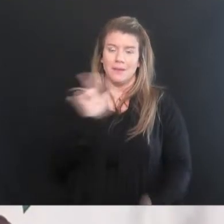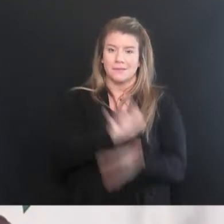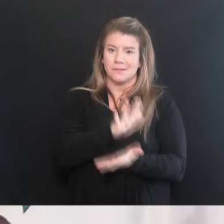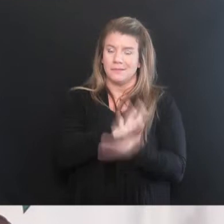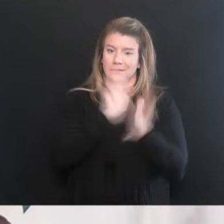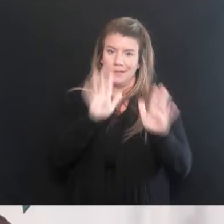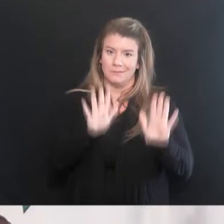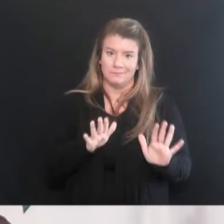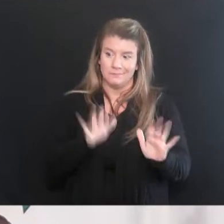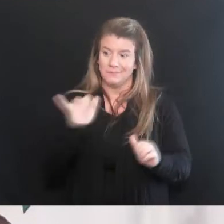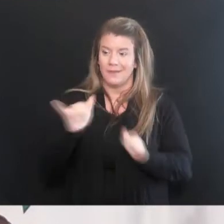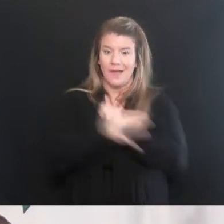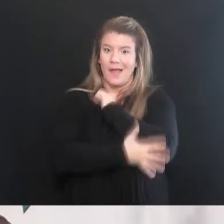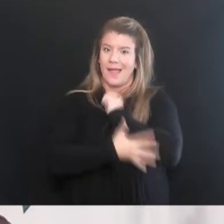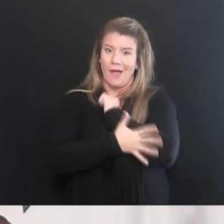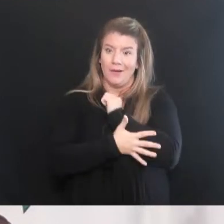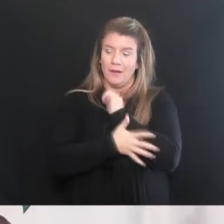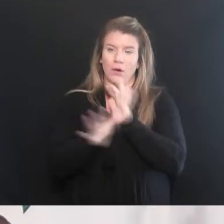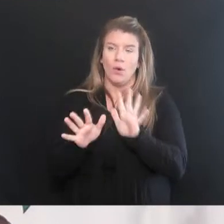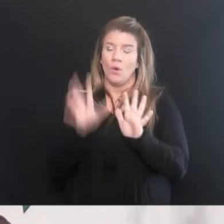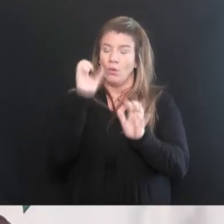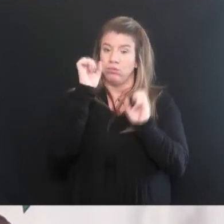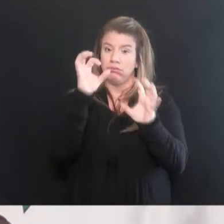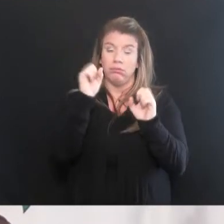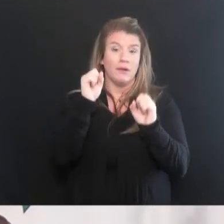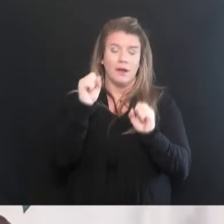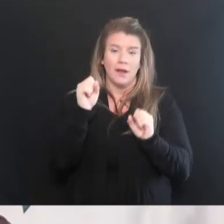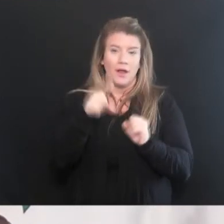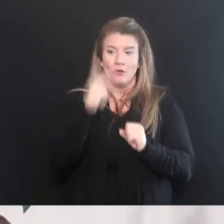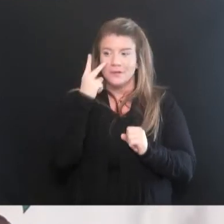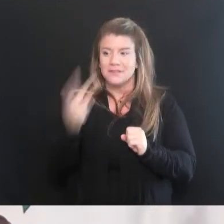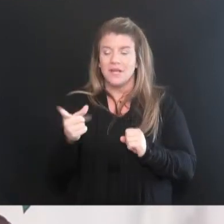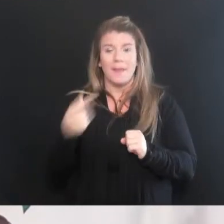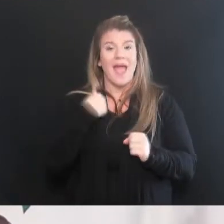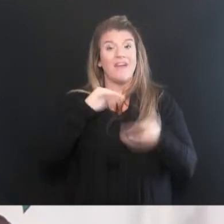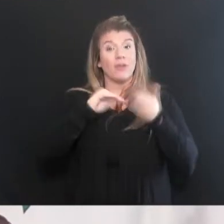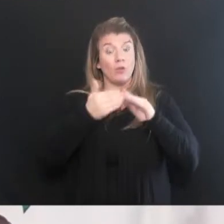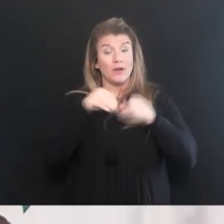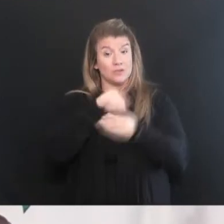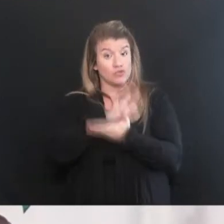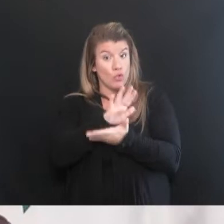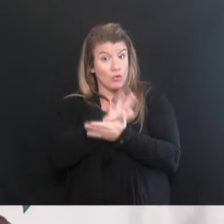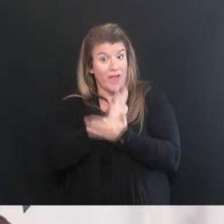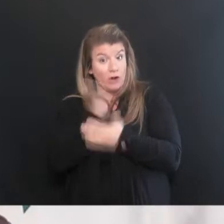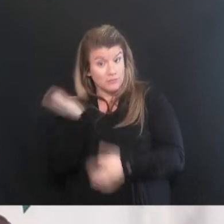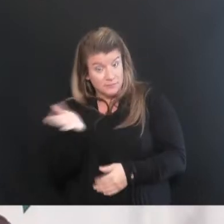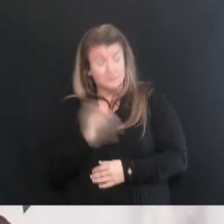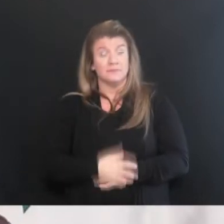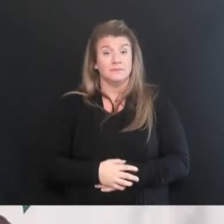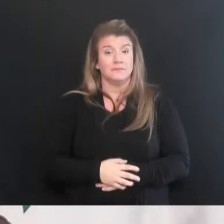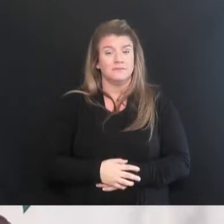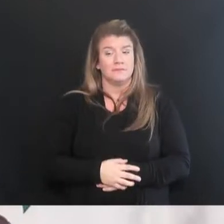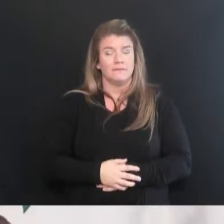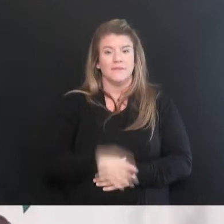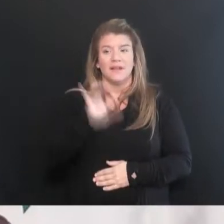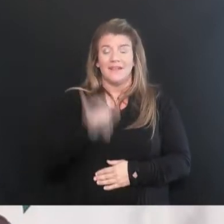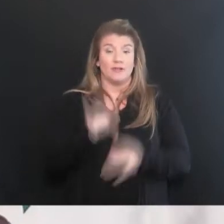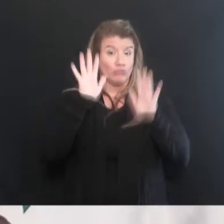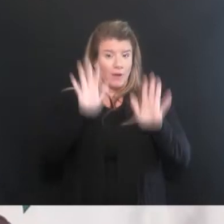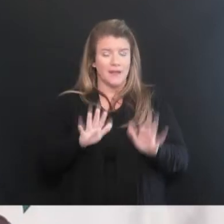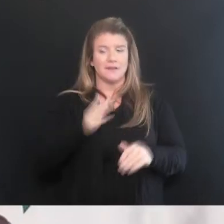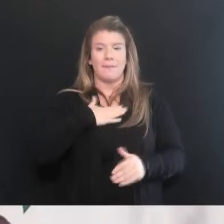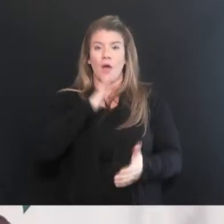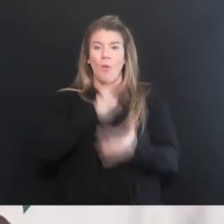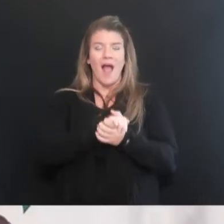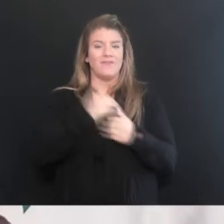and how great that county's going on and everything." The county has communities and schools now, and that's going great there. So Kathy's